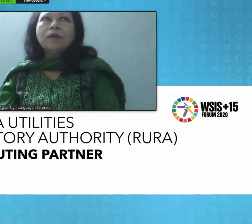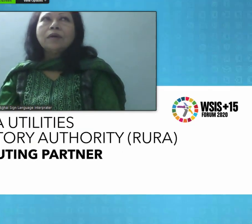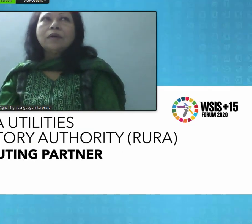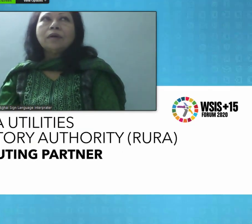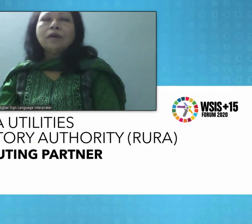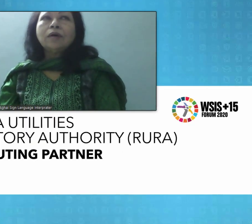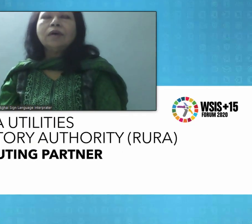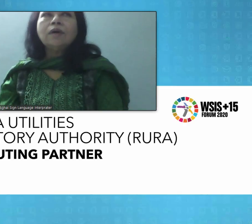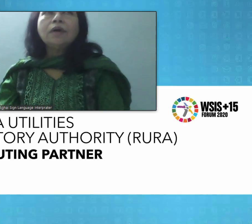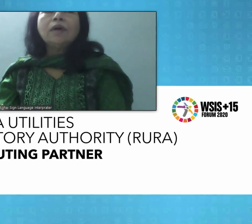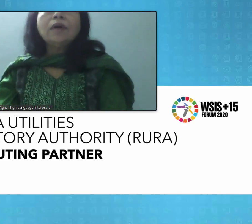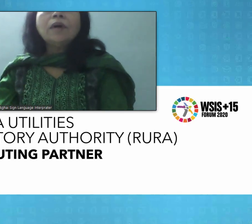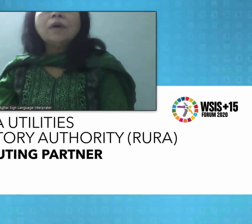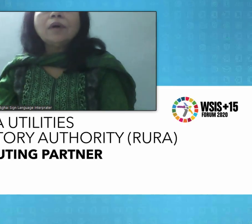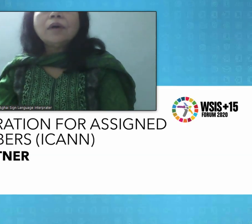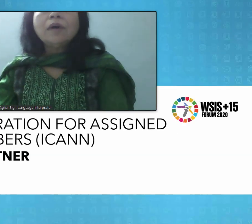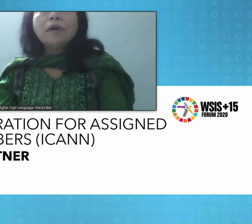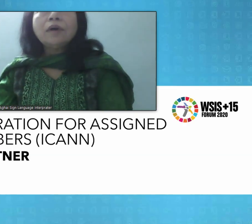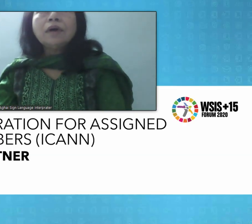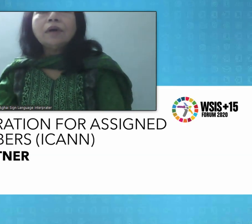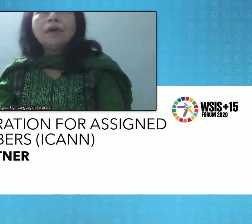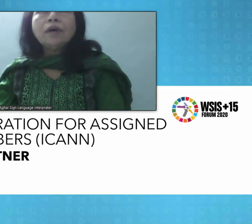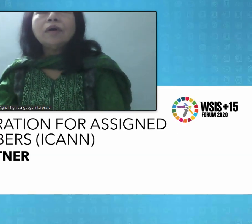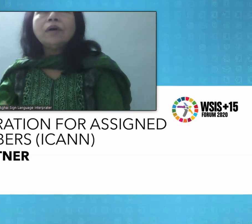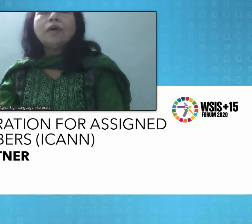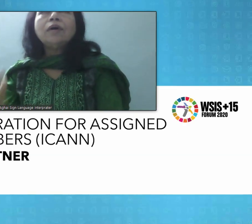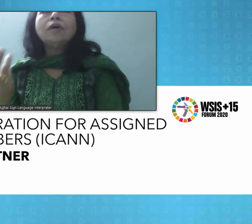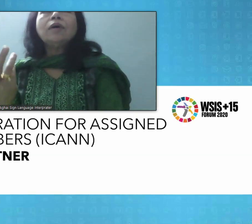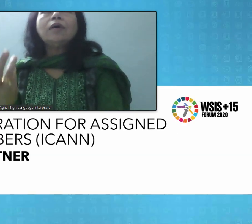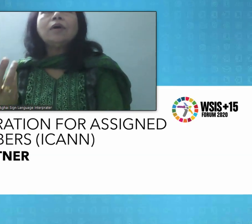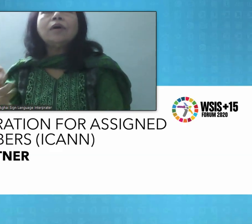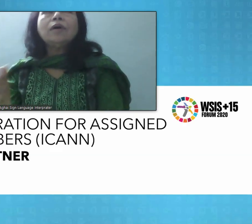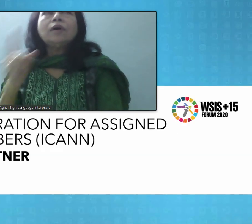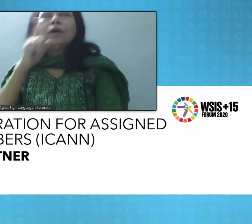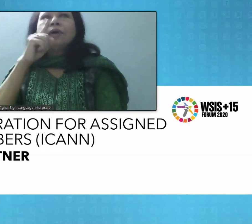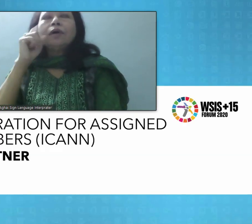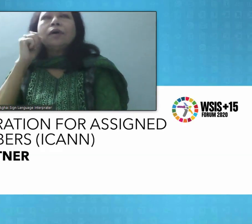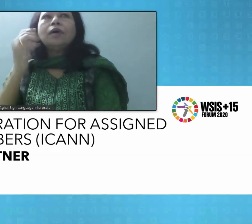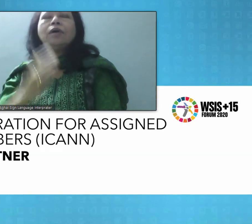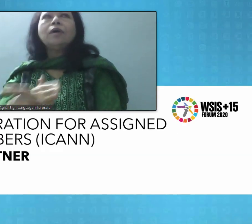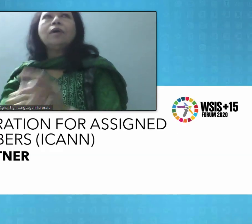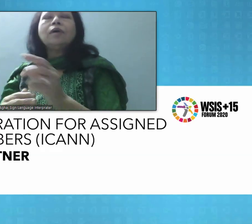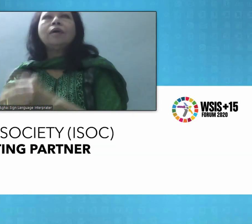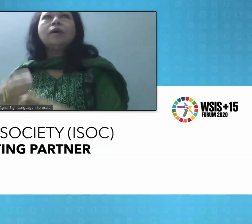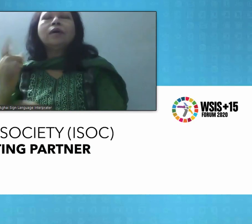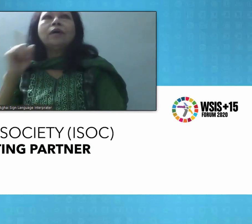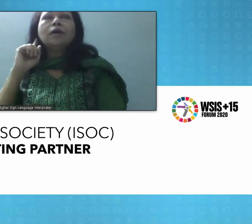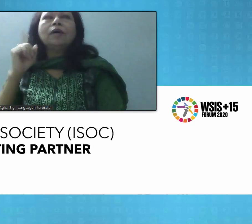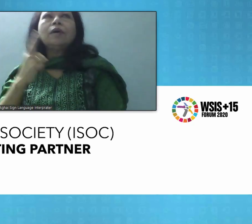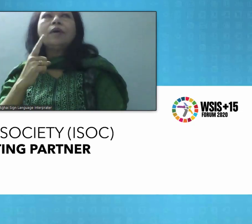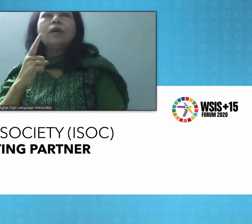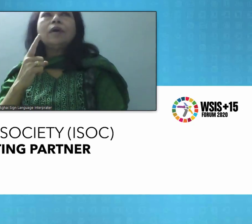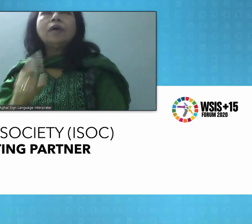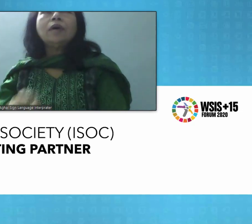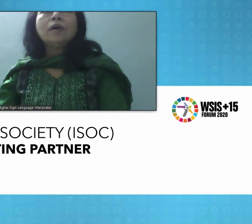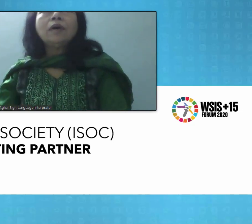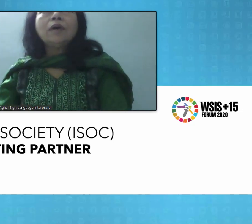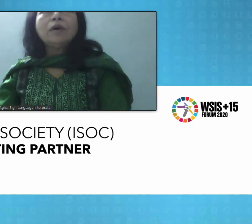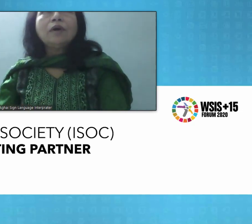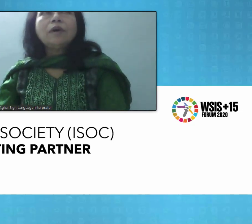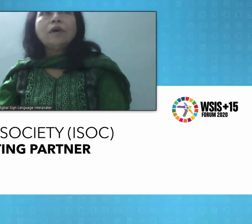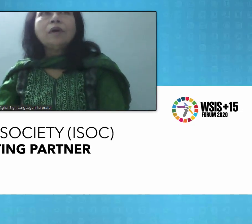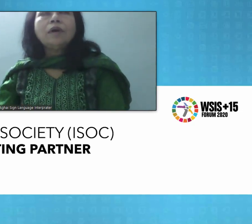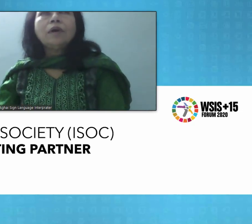One of our friends said, do people with disability help each other upon